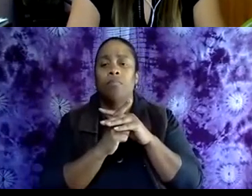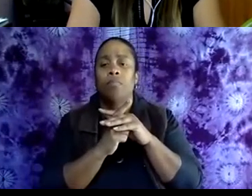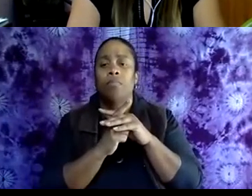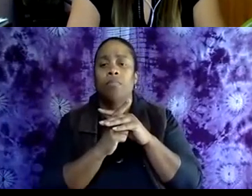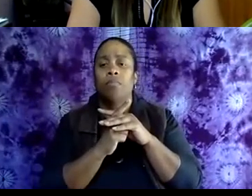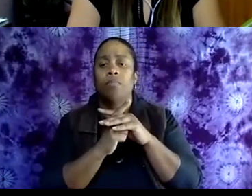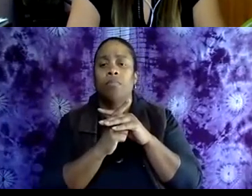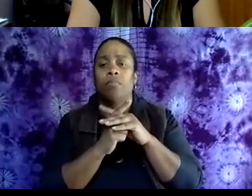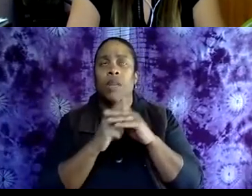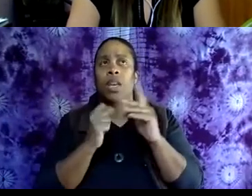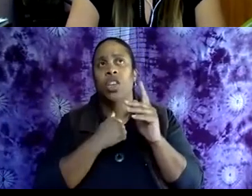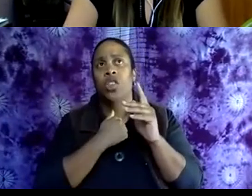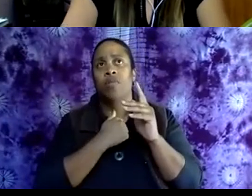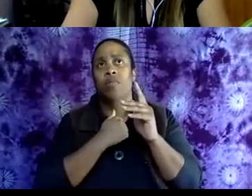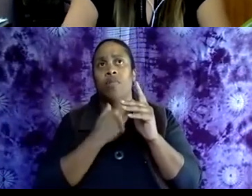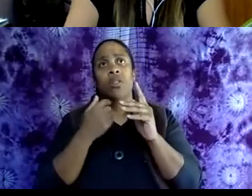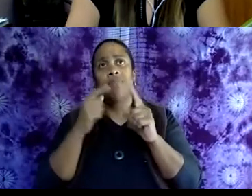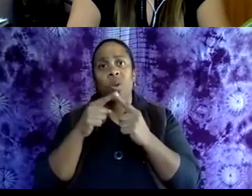sorry for the cliche, to haunt me.